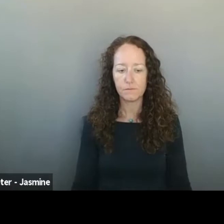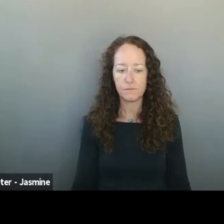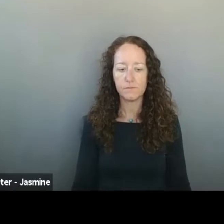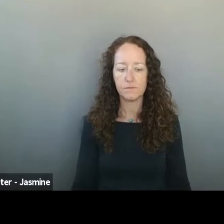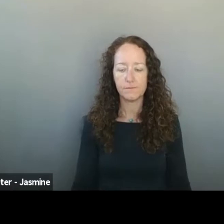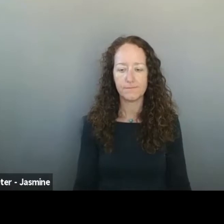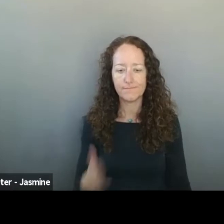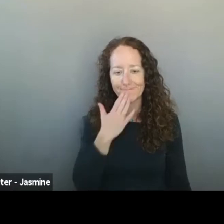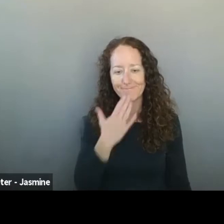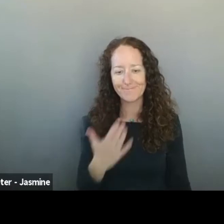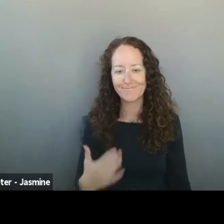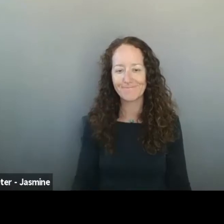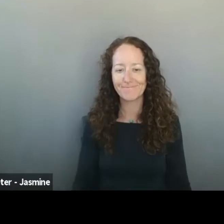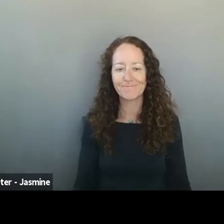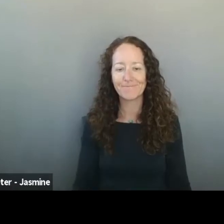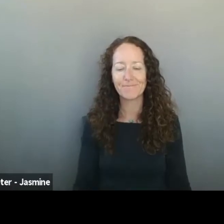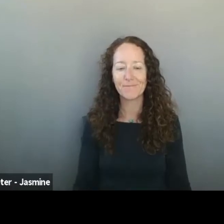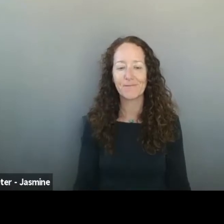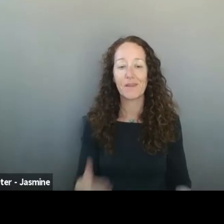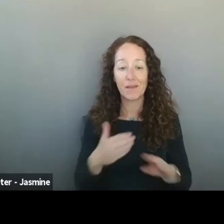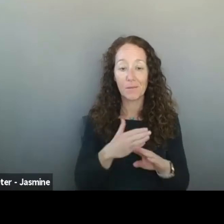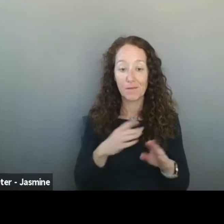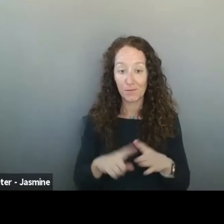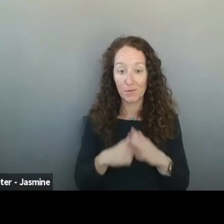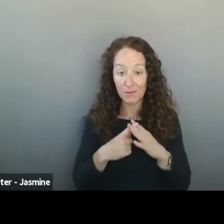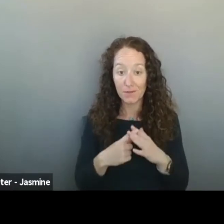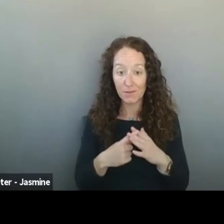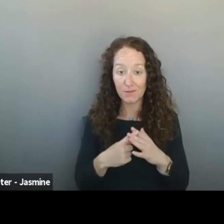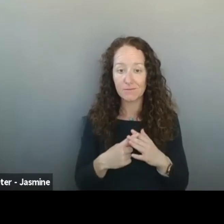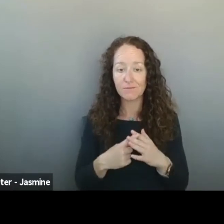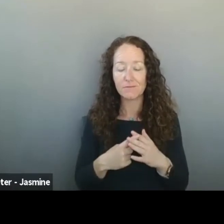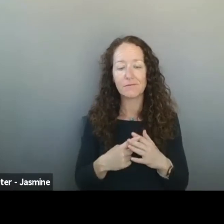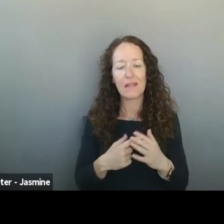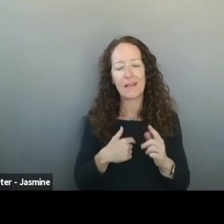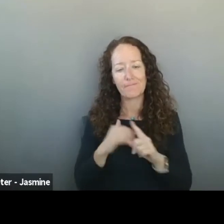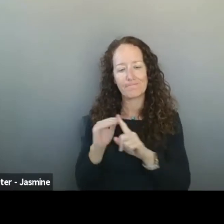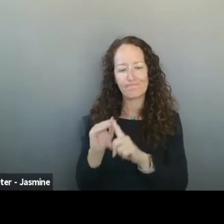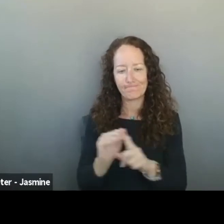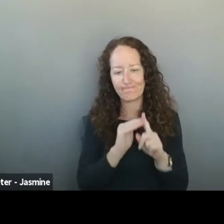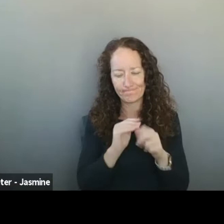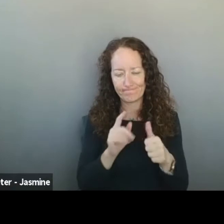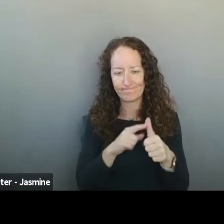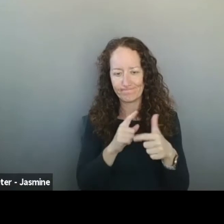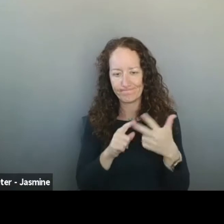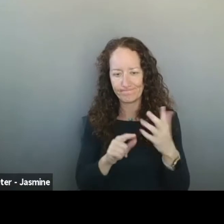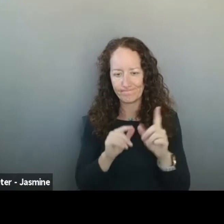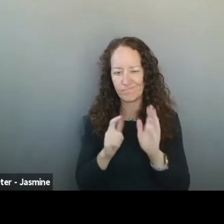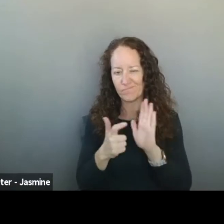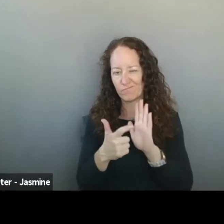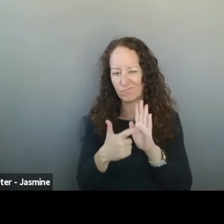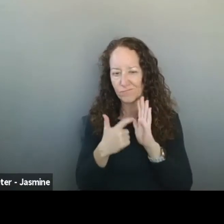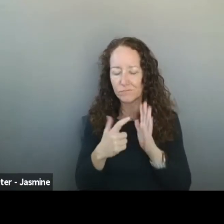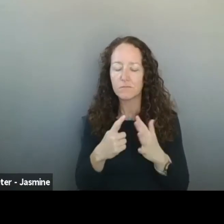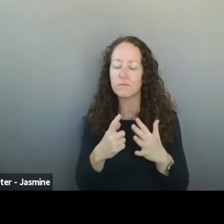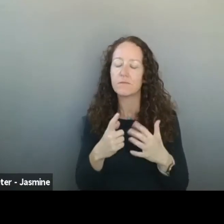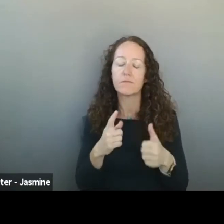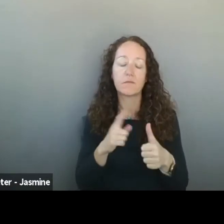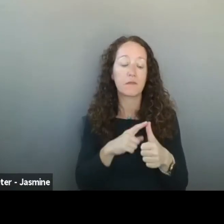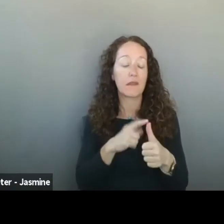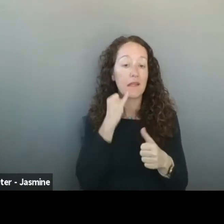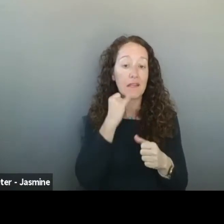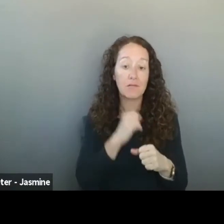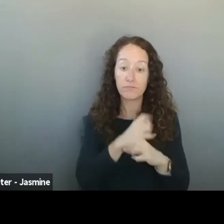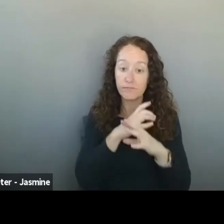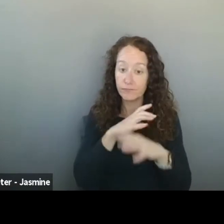Thank you. So before we get started, I just want to share a few reminders with you all. If you're having any trouble with Zoom at all, you can please send